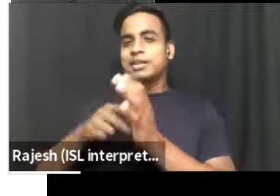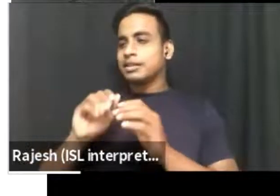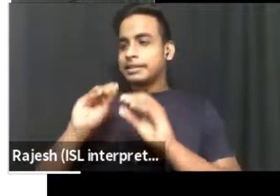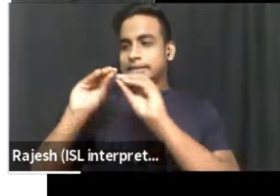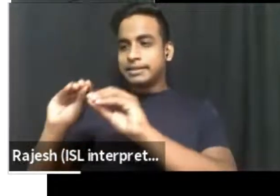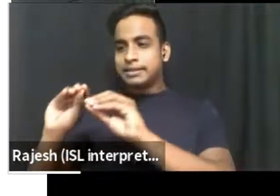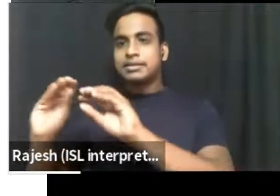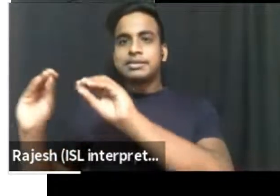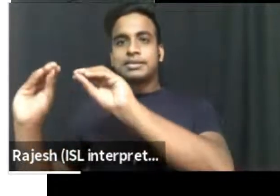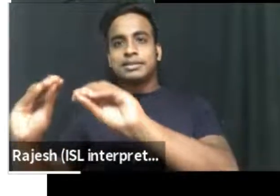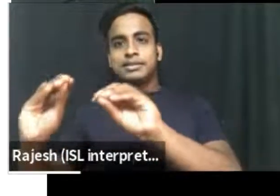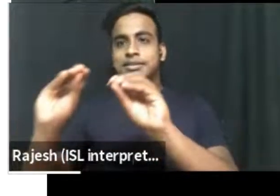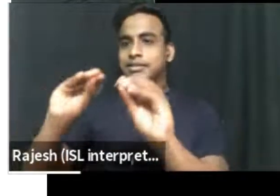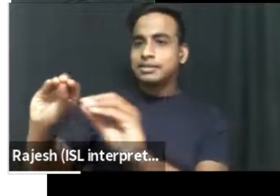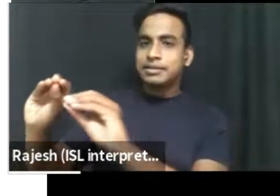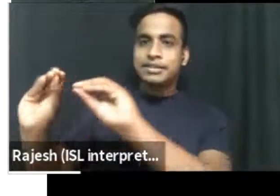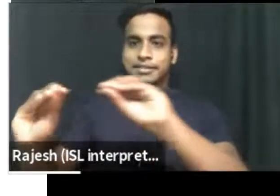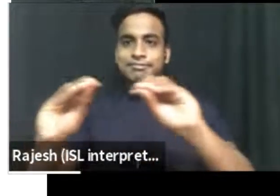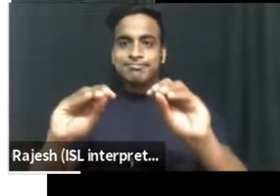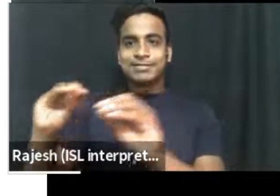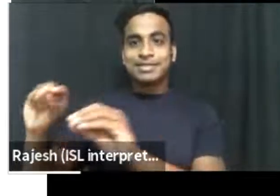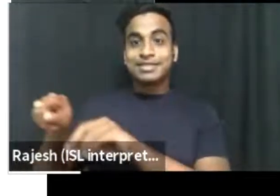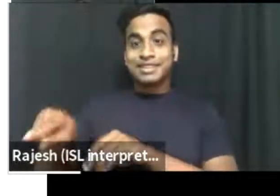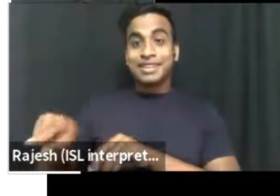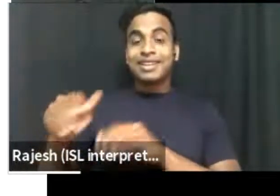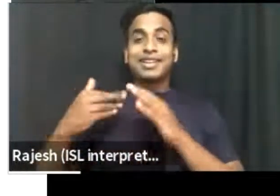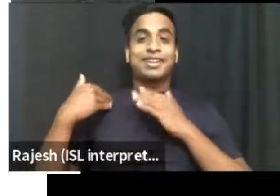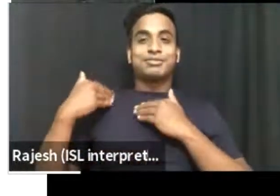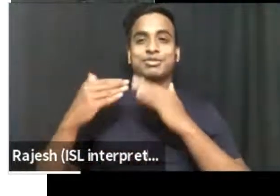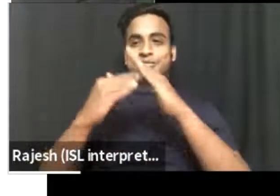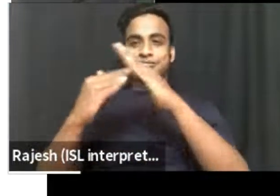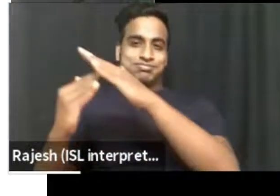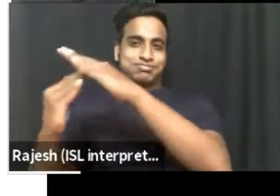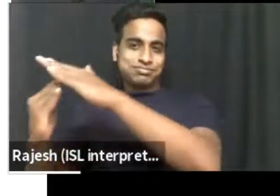where, as most of us do that, where